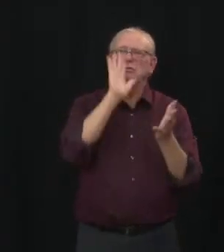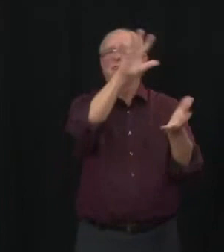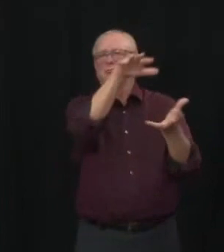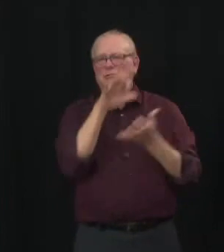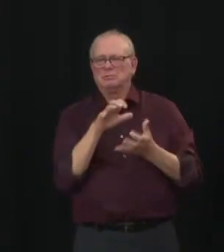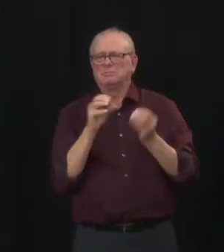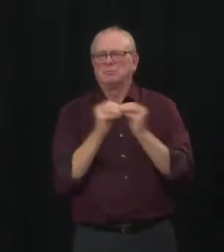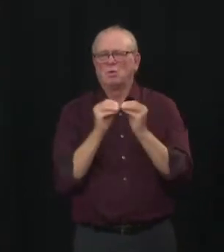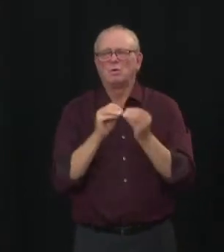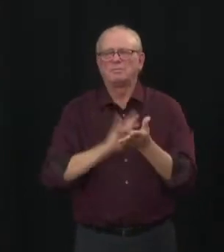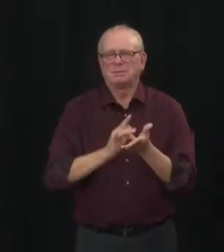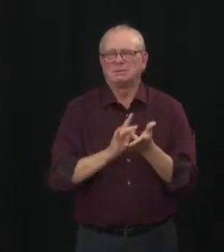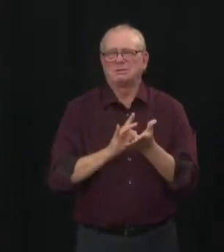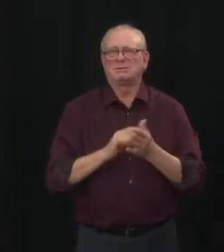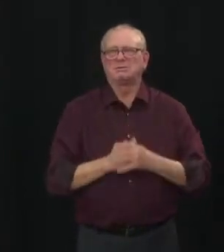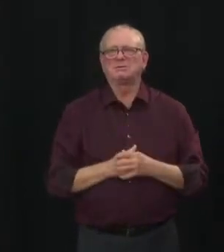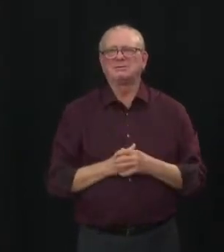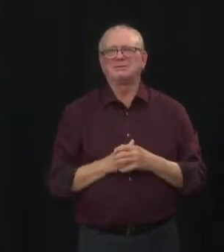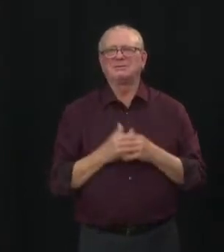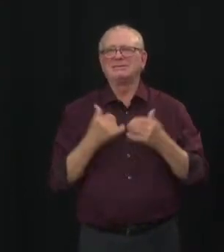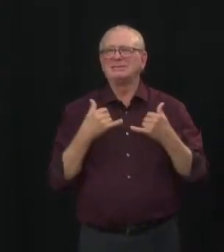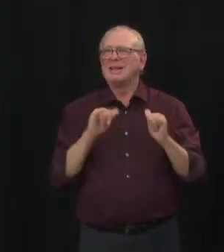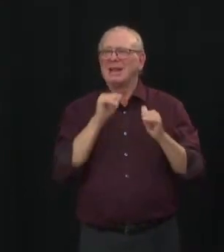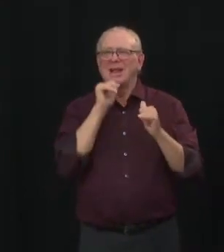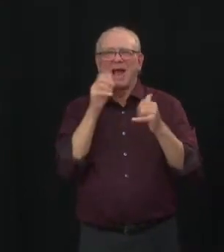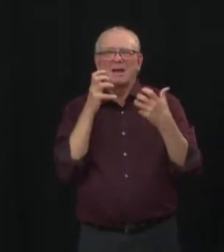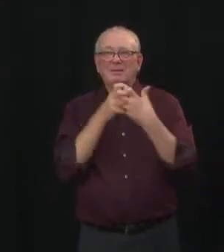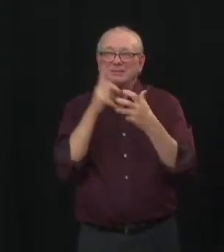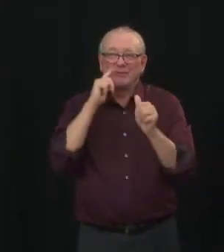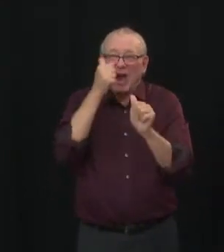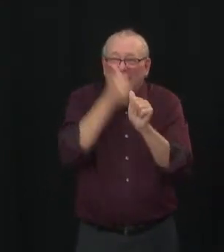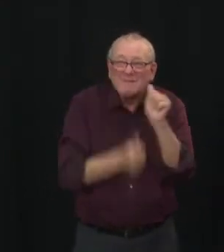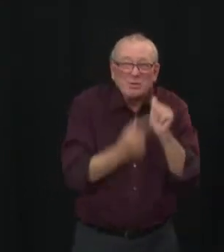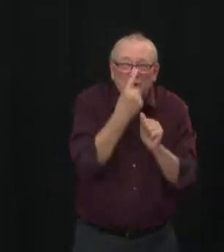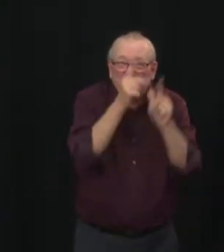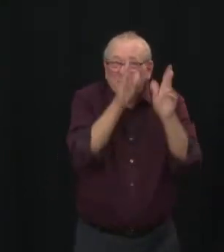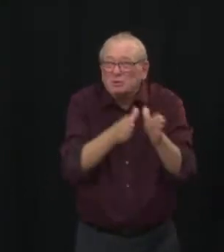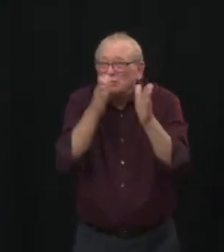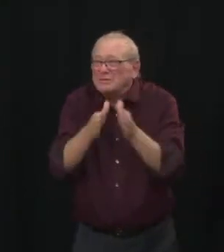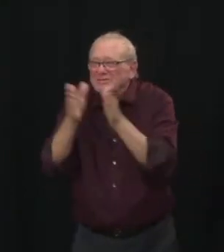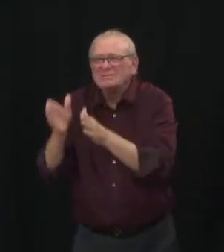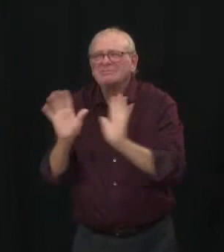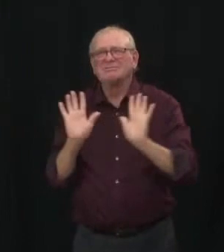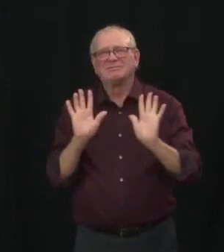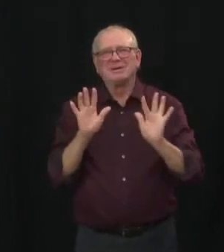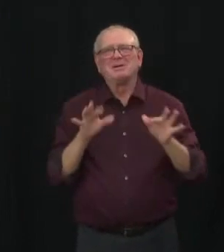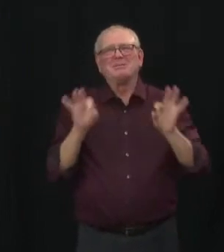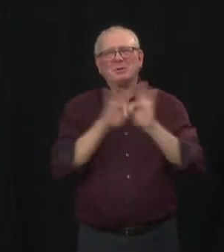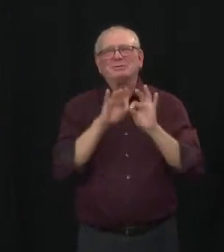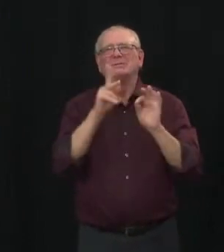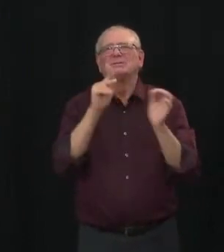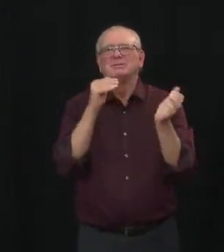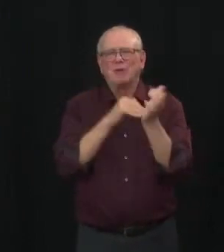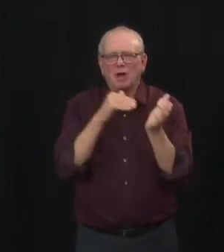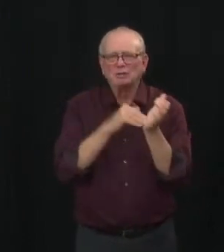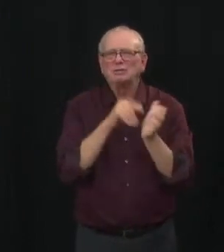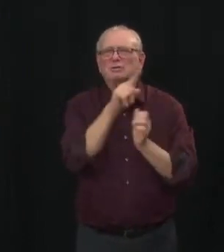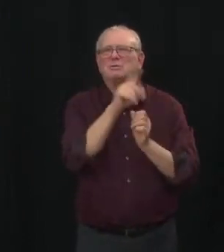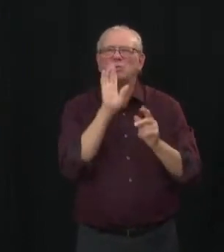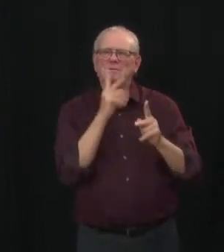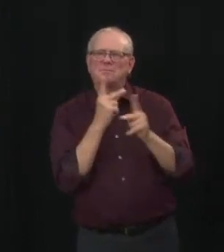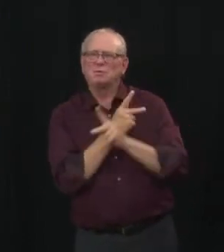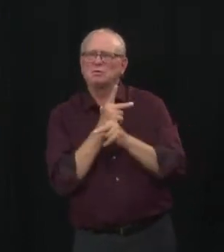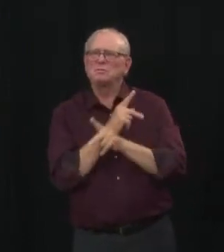clinicians and patients need to work together to determine if treatment is warranted. However, we'll do everything we can to make them